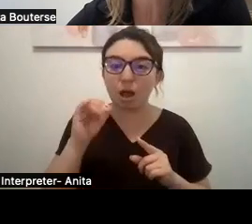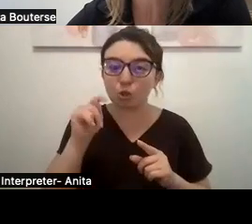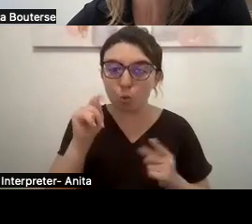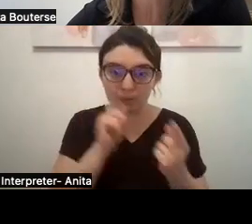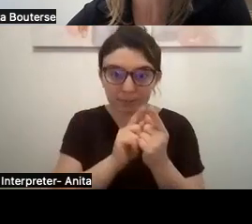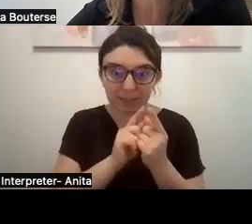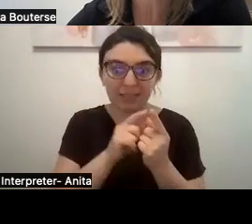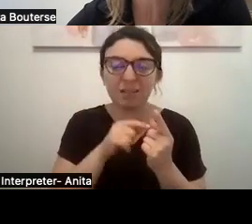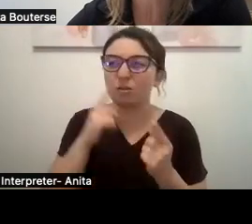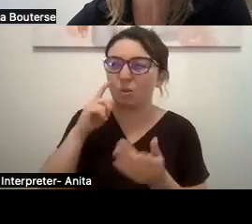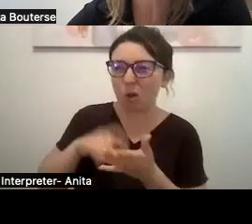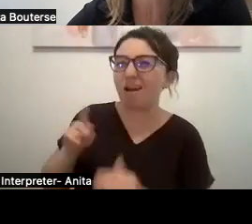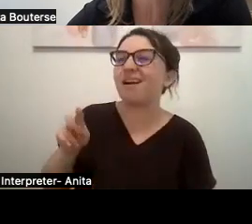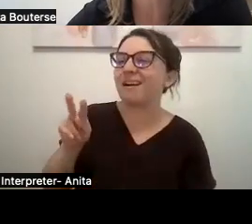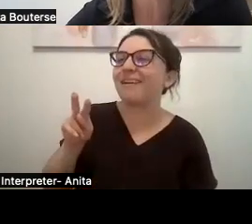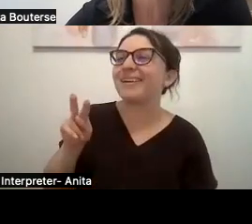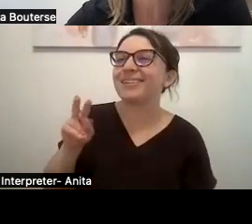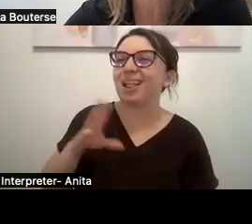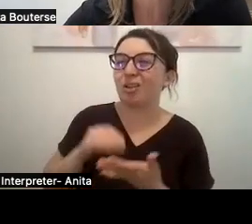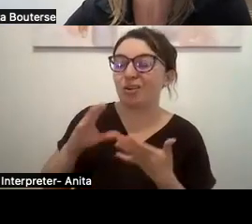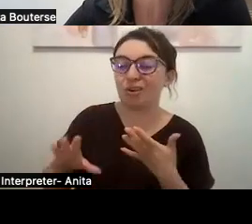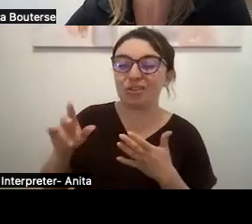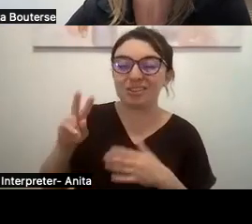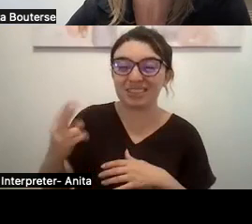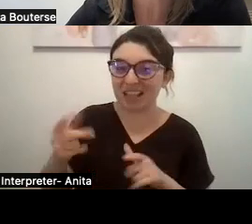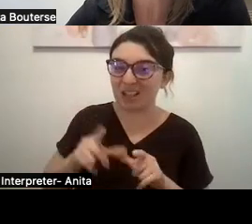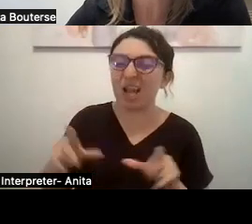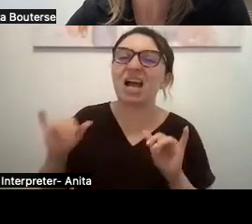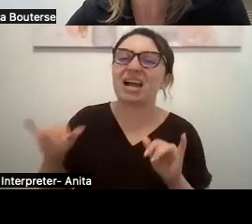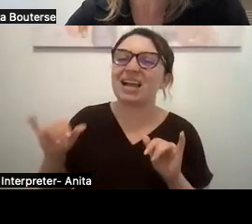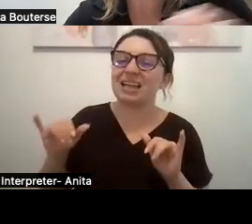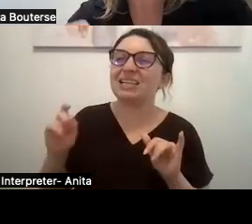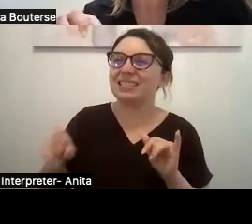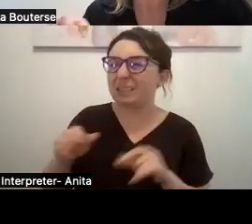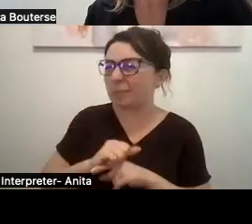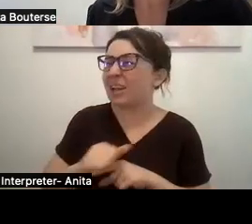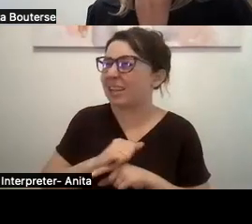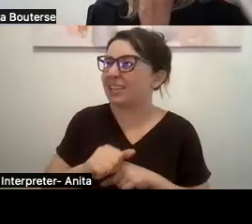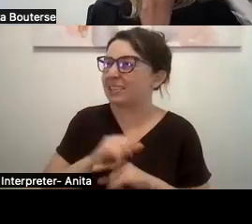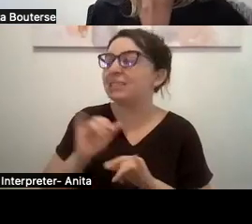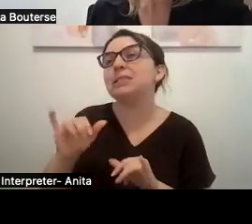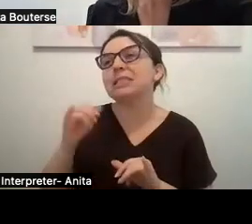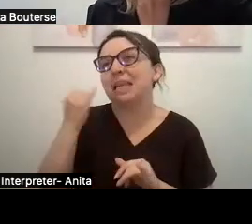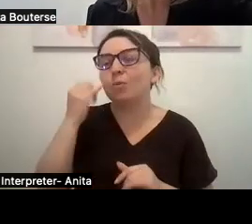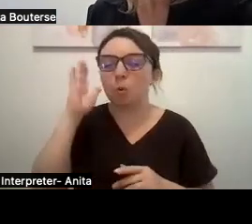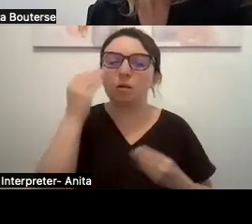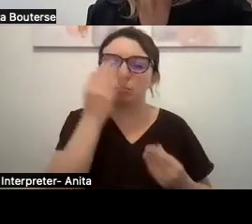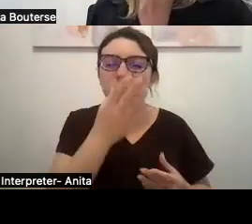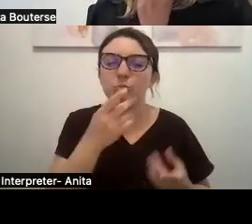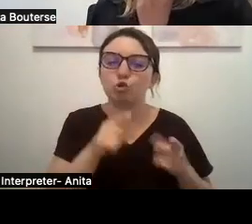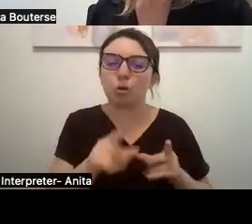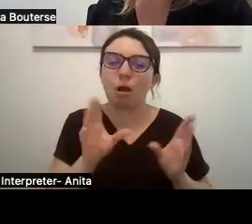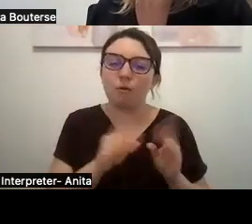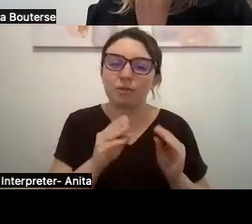that just as a learner, your child for that second language might need a little bit of extra practice, then we'll let you know then